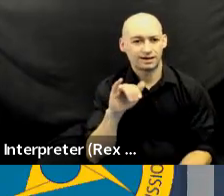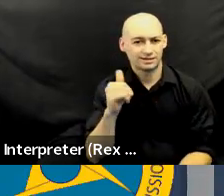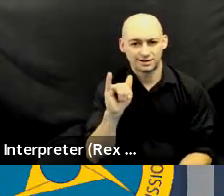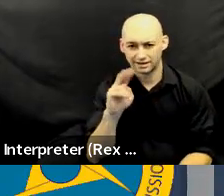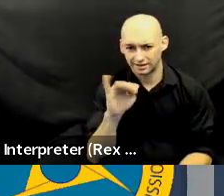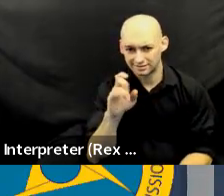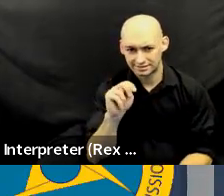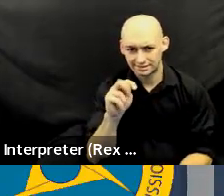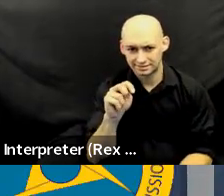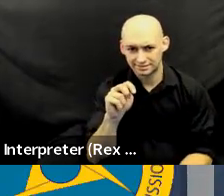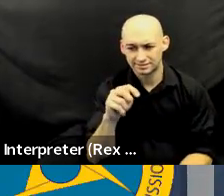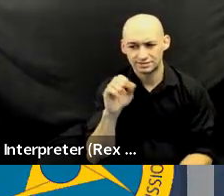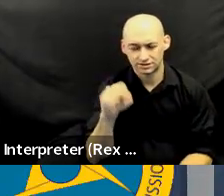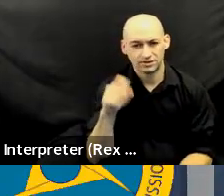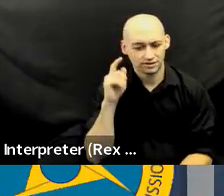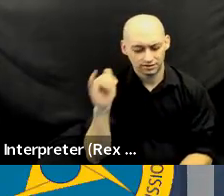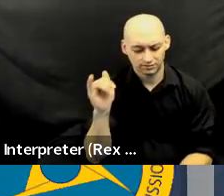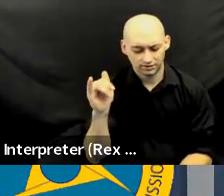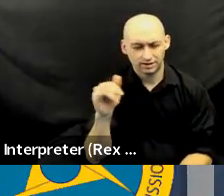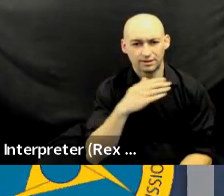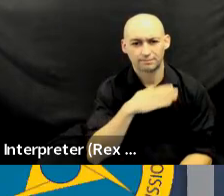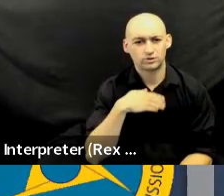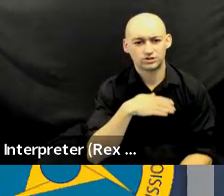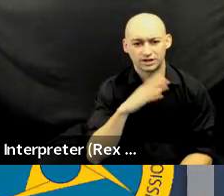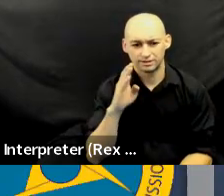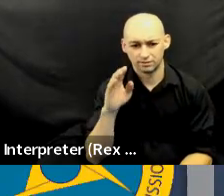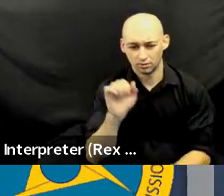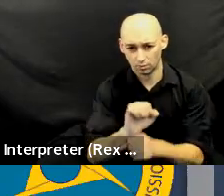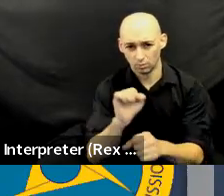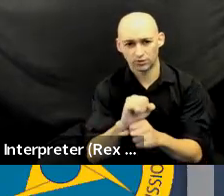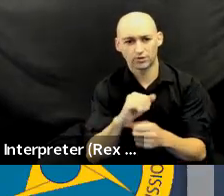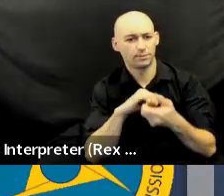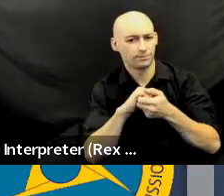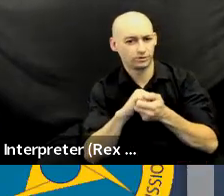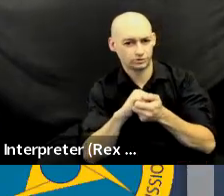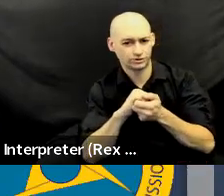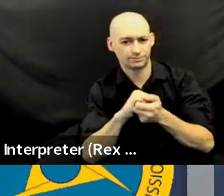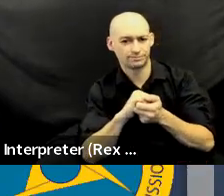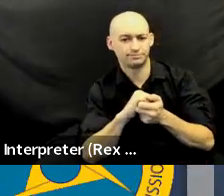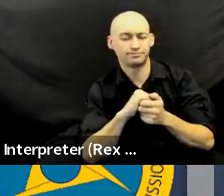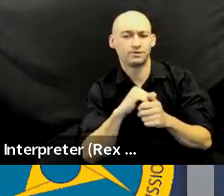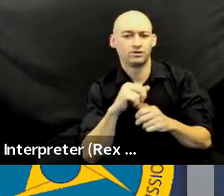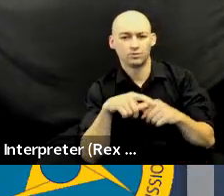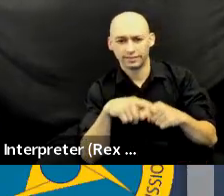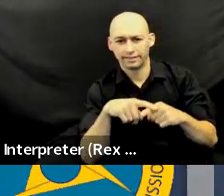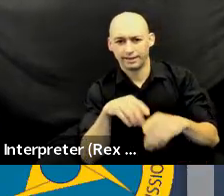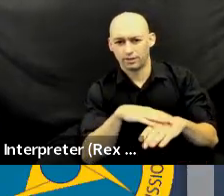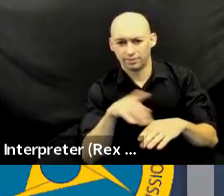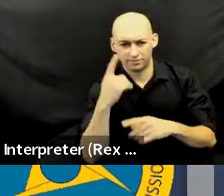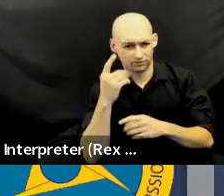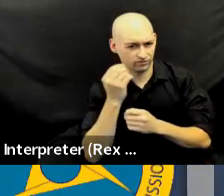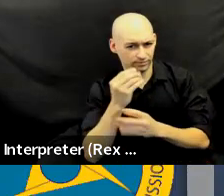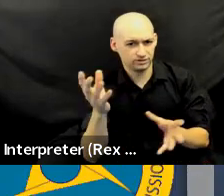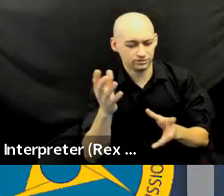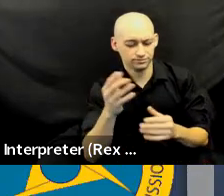Southern California. I appreciate the work, the partnership. We relied heavily on them for information